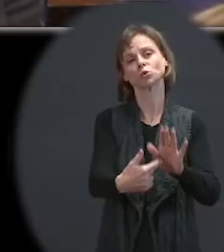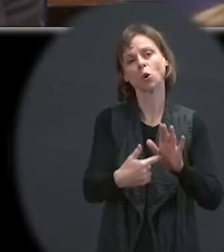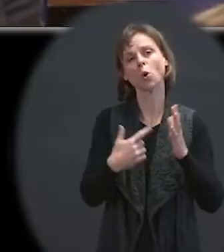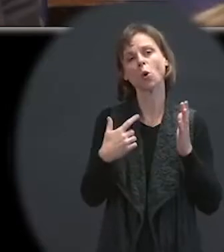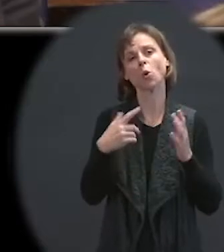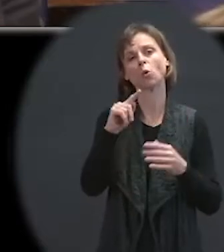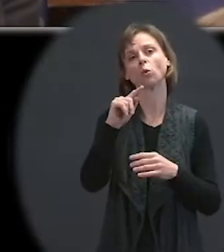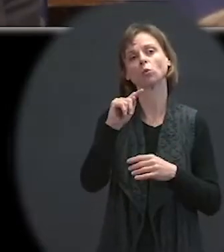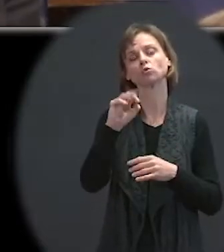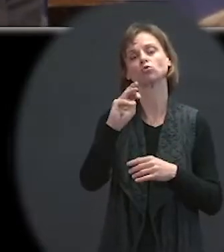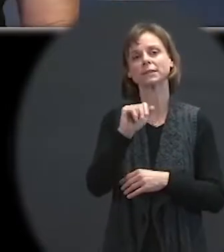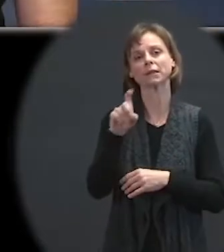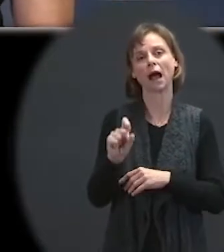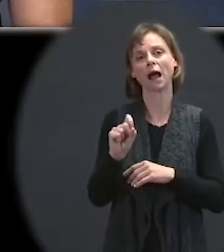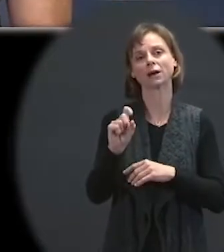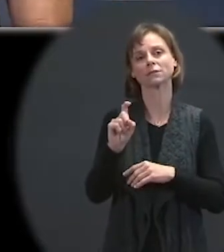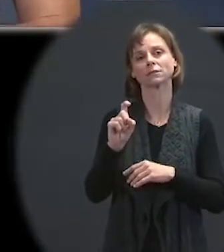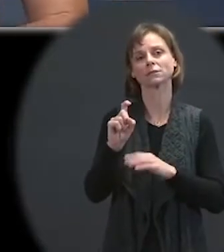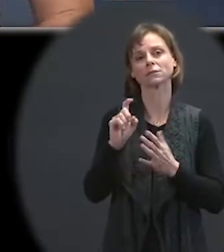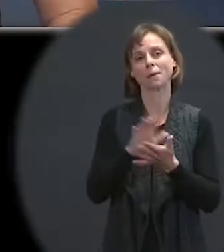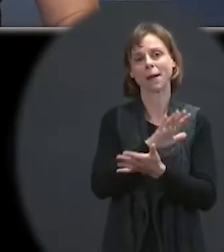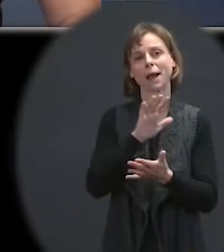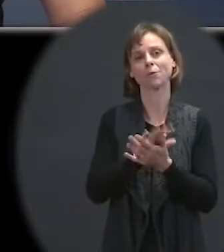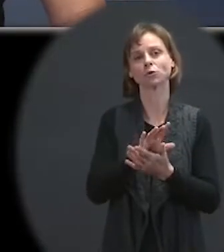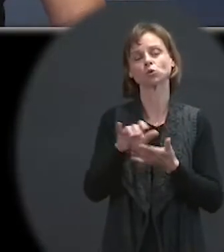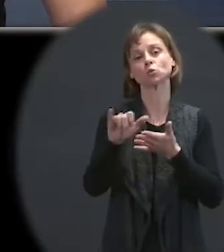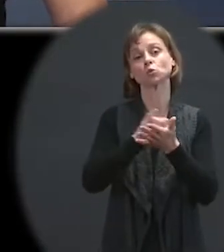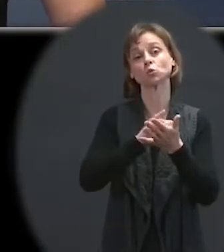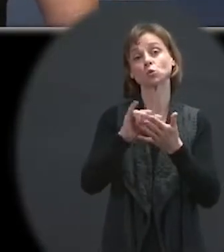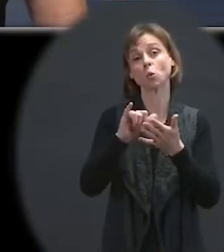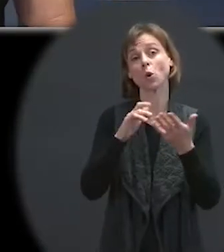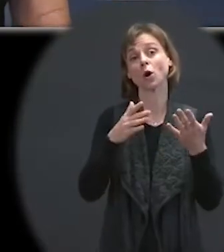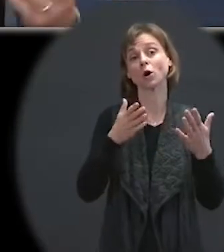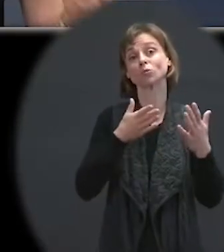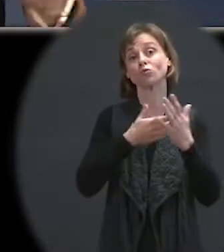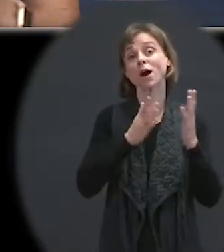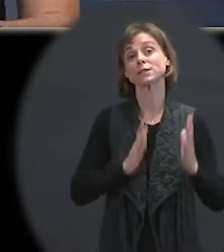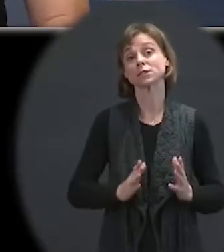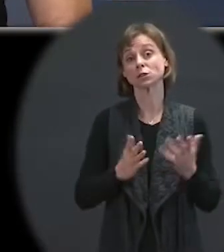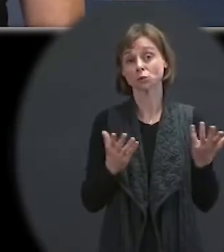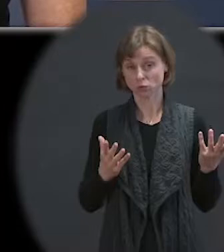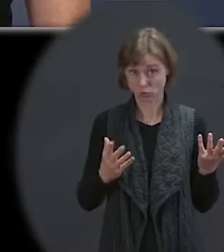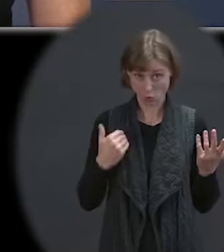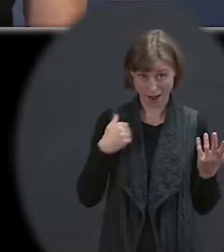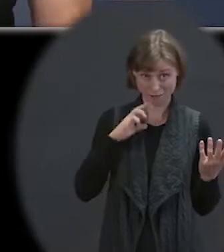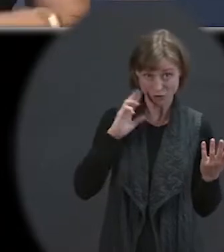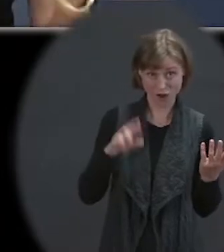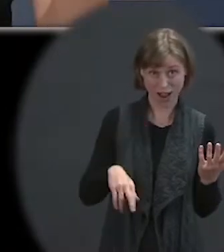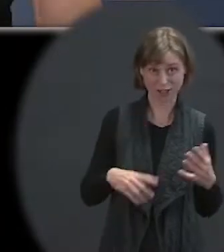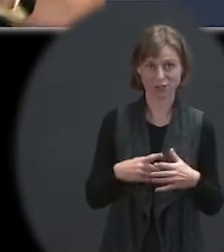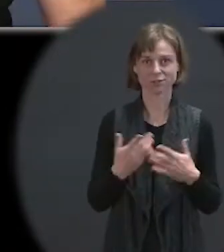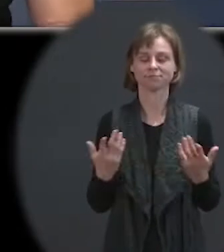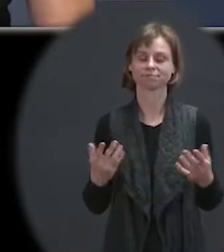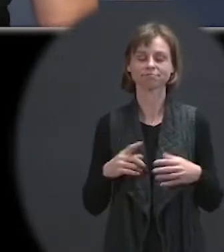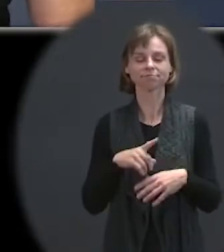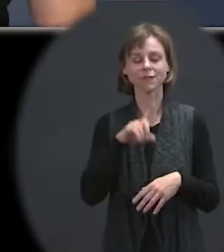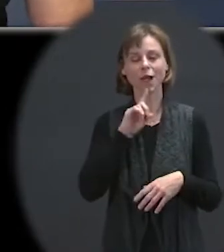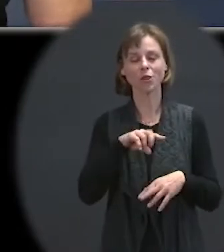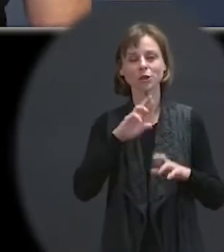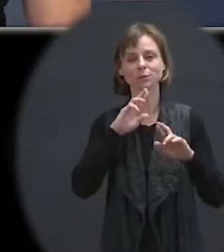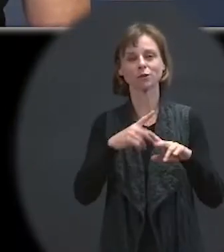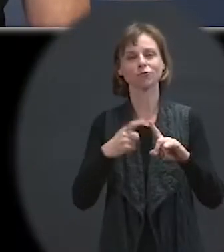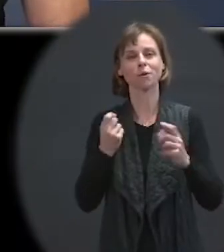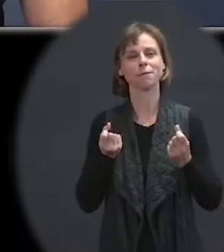if you had a reaction. Sure. There's been reporting through many of your sources, probably yours as well,